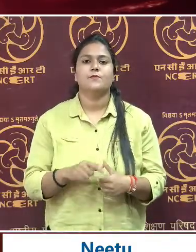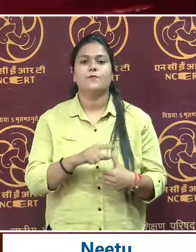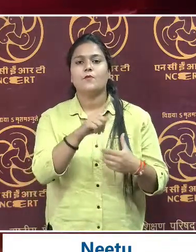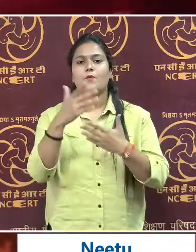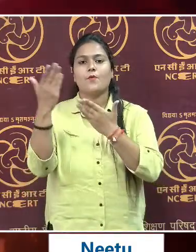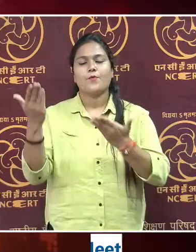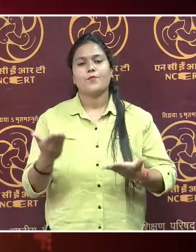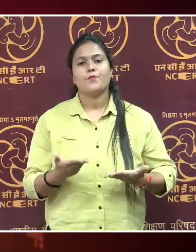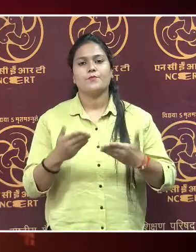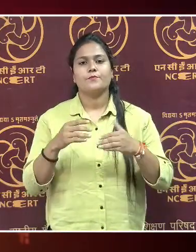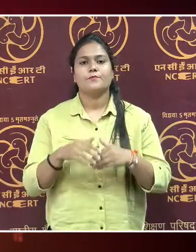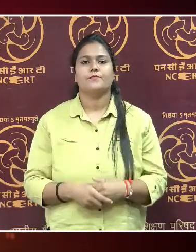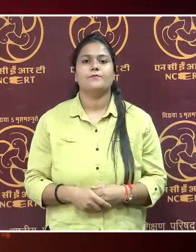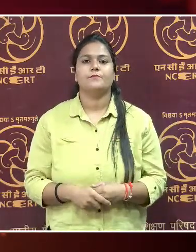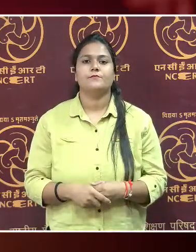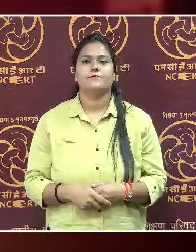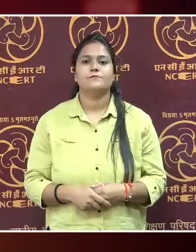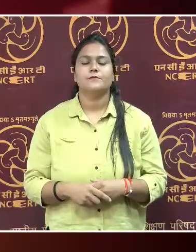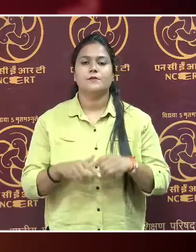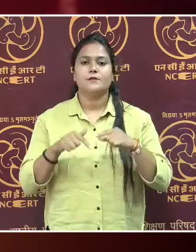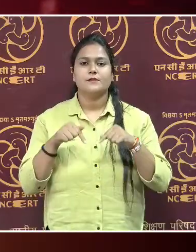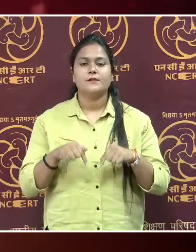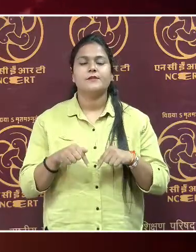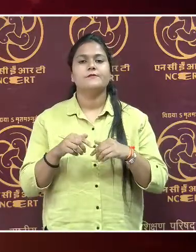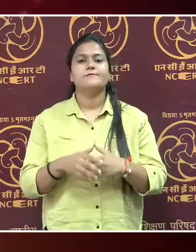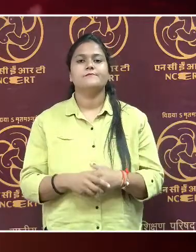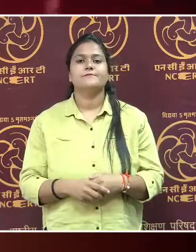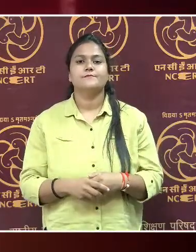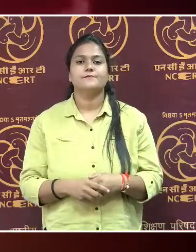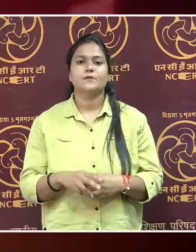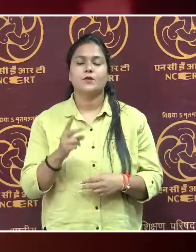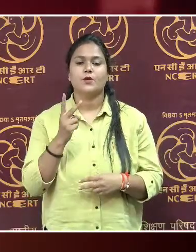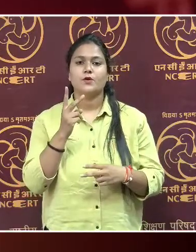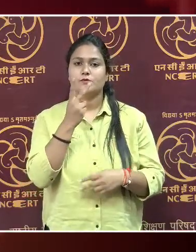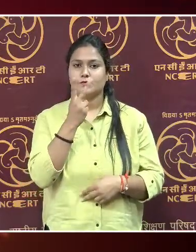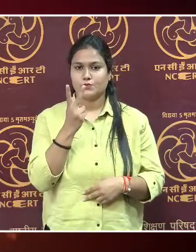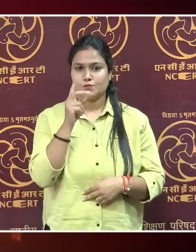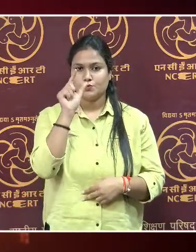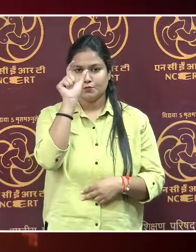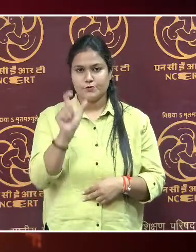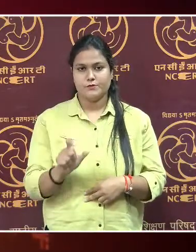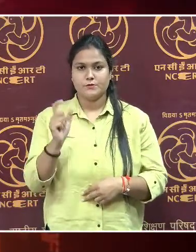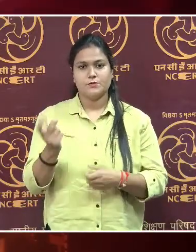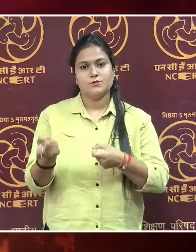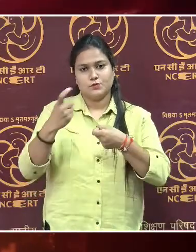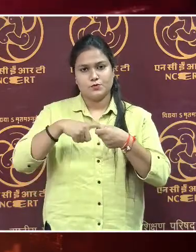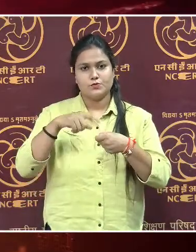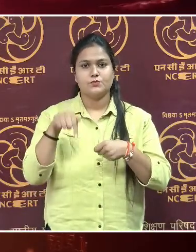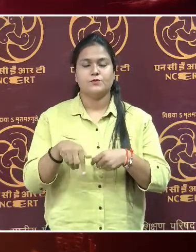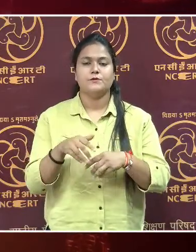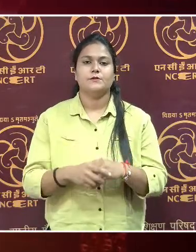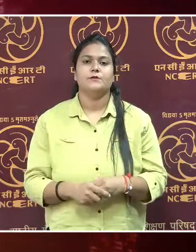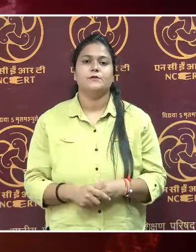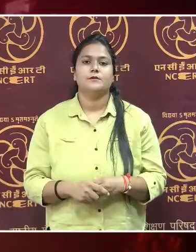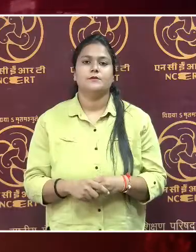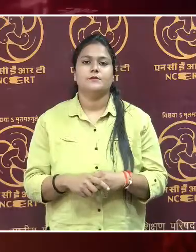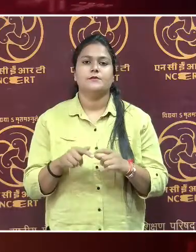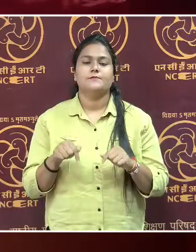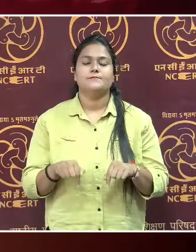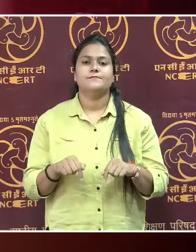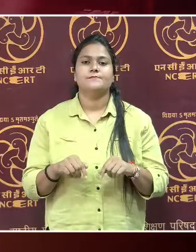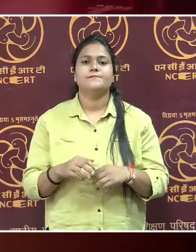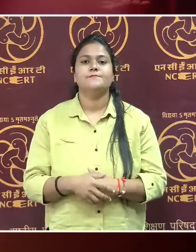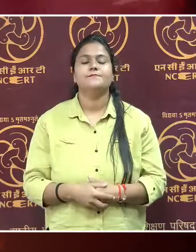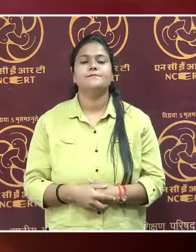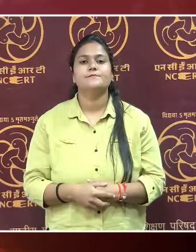to introduce everybody out there to two eminent personalities who have joined us for this wonderful day one